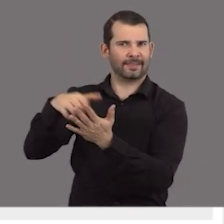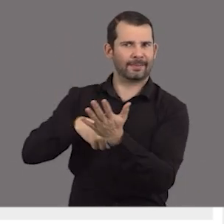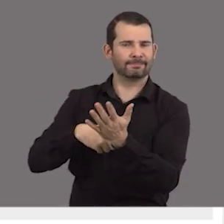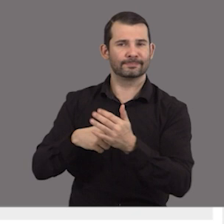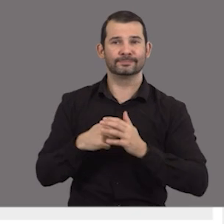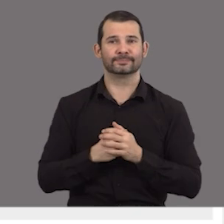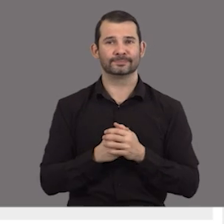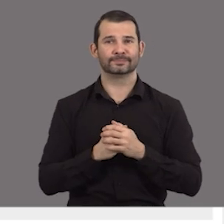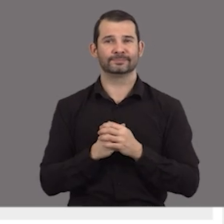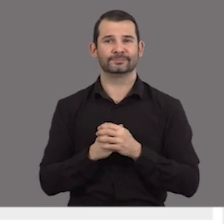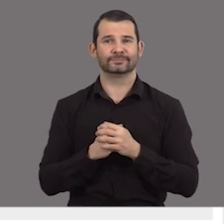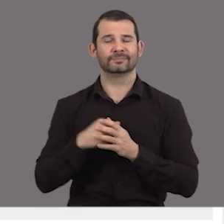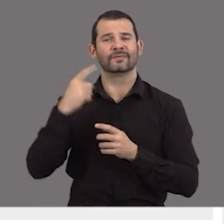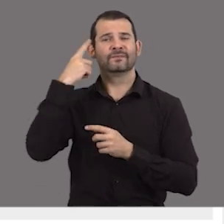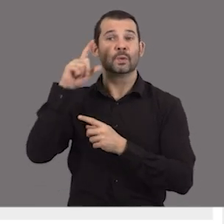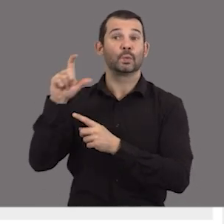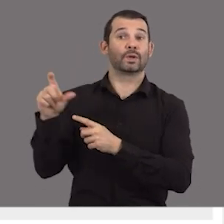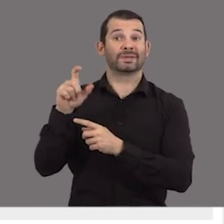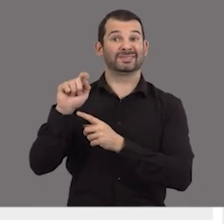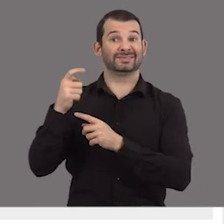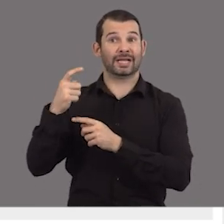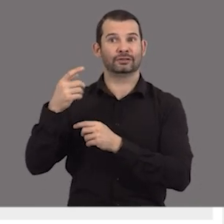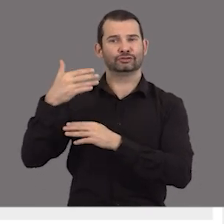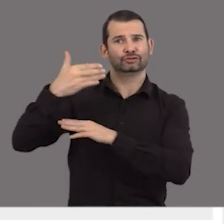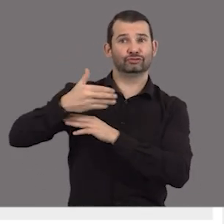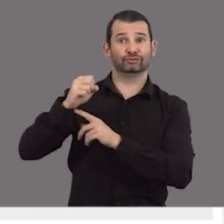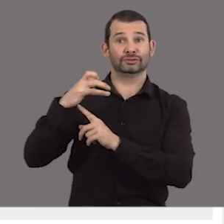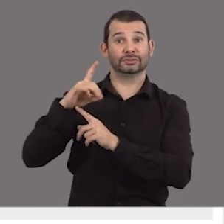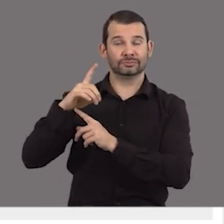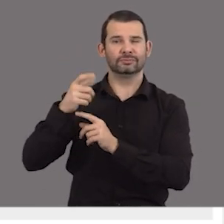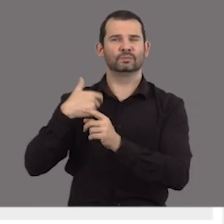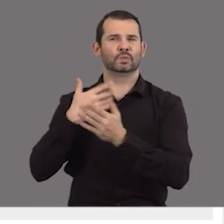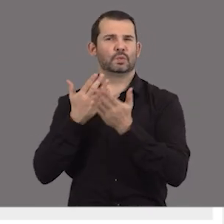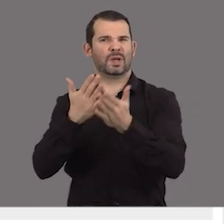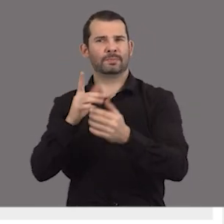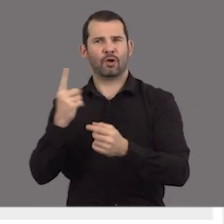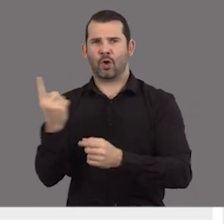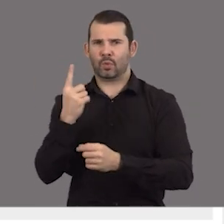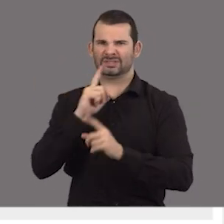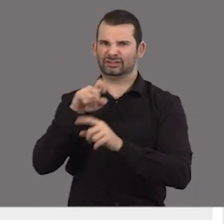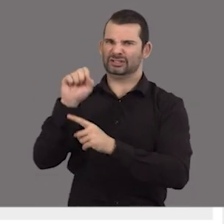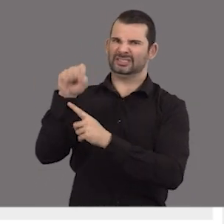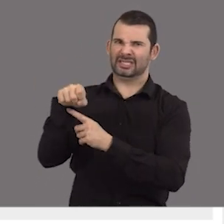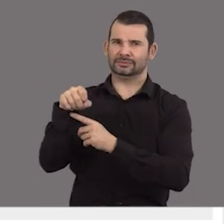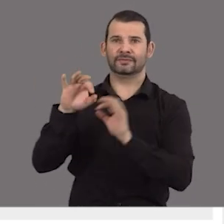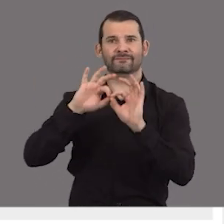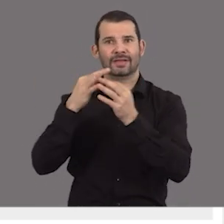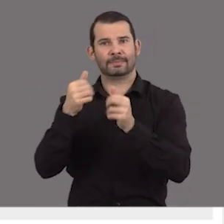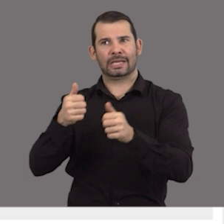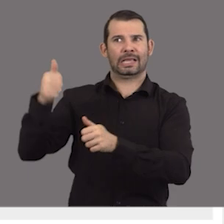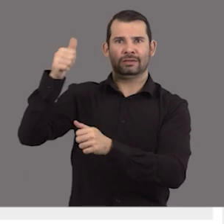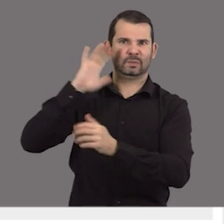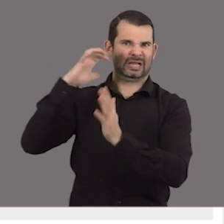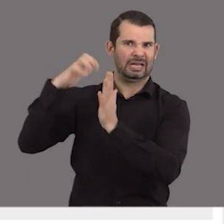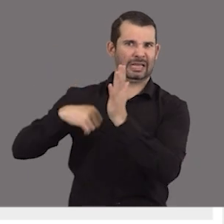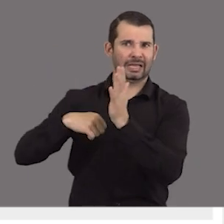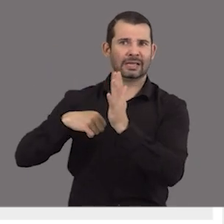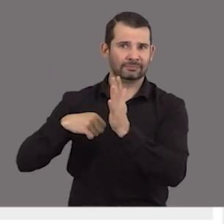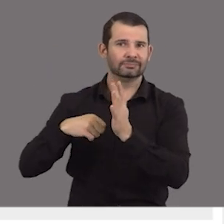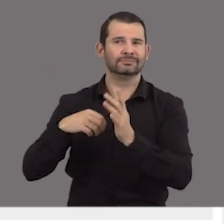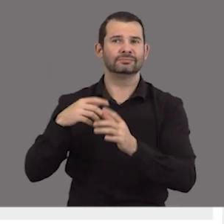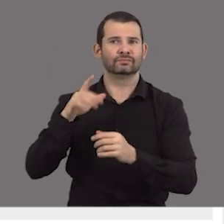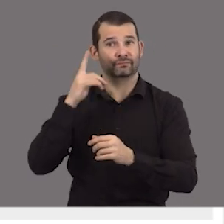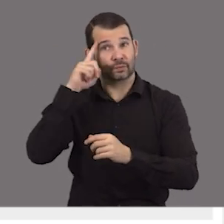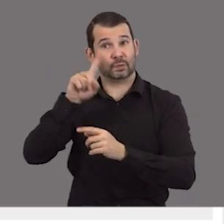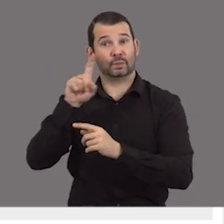claim. For the Quebec Tax Shield, we recommend you always answer yes, family head to claim, to